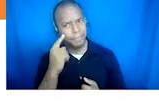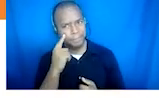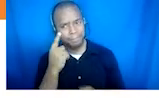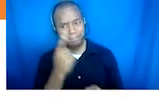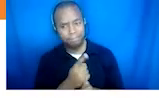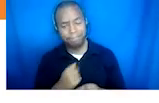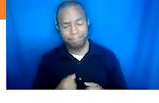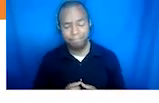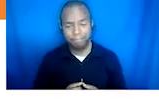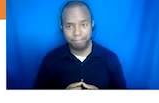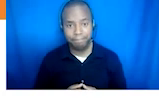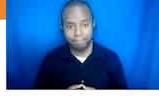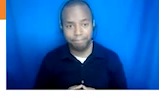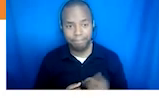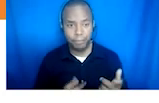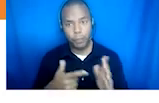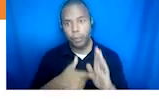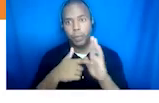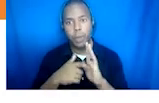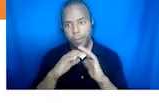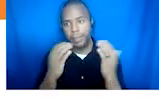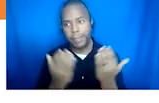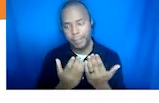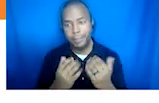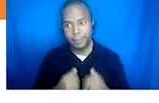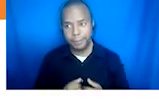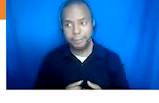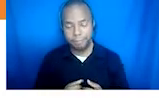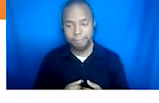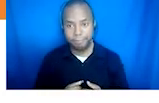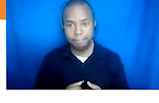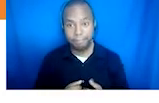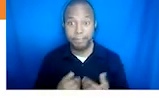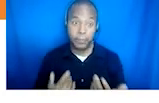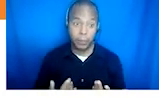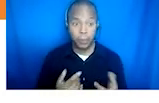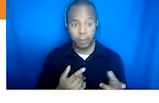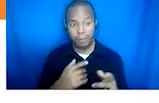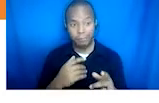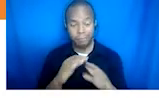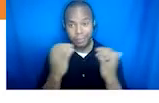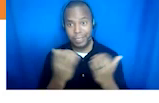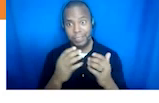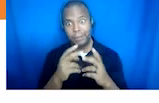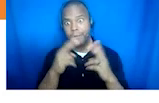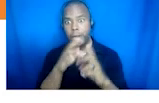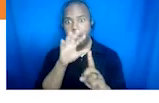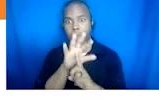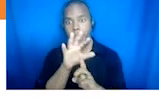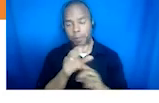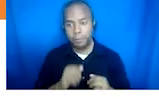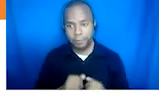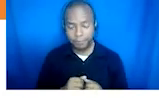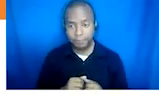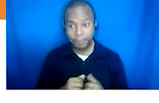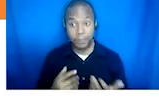Those are required classes or just ones that are incredibly popular. Do you think there are a lot